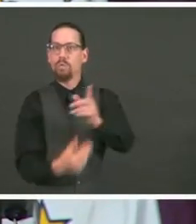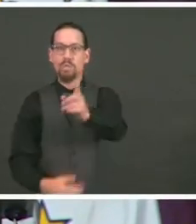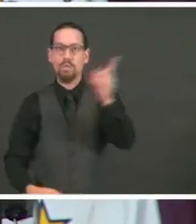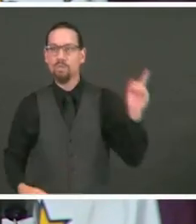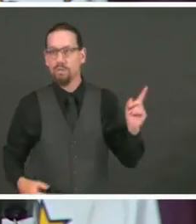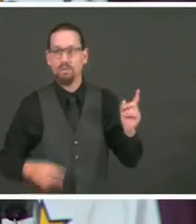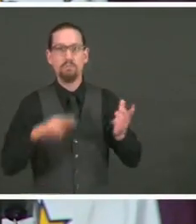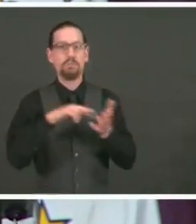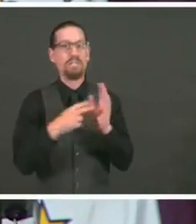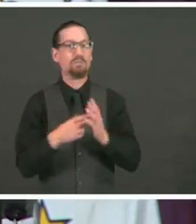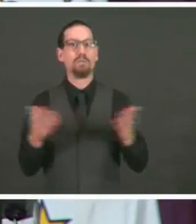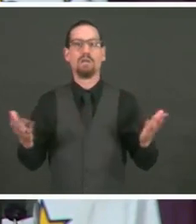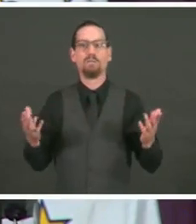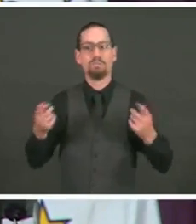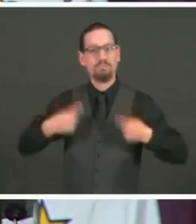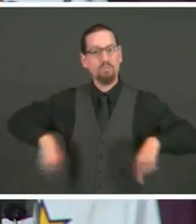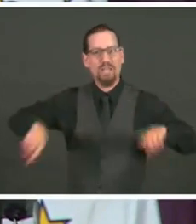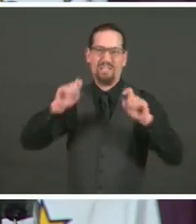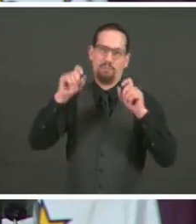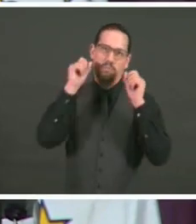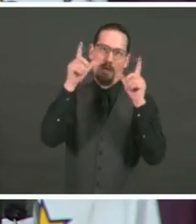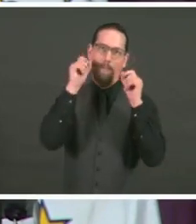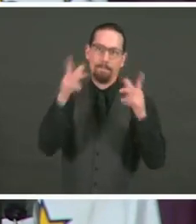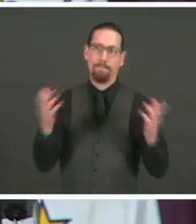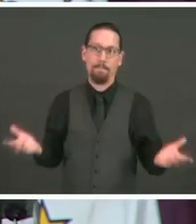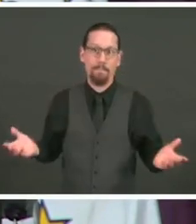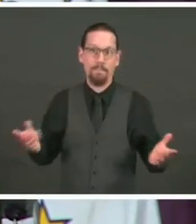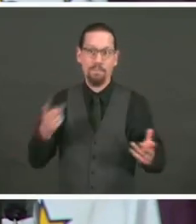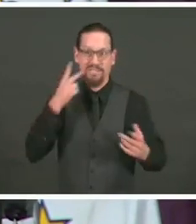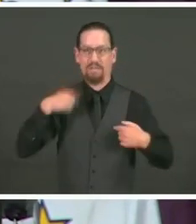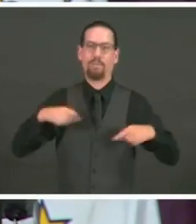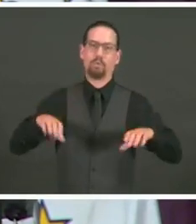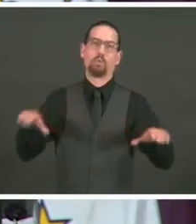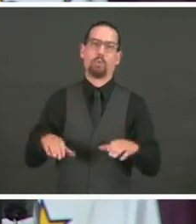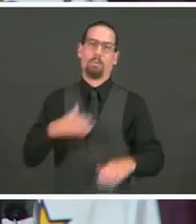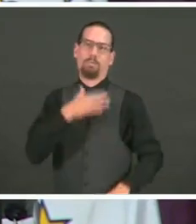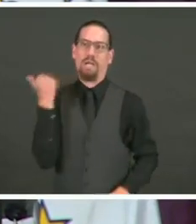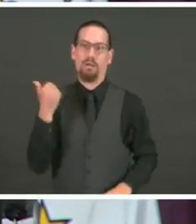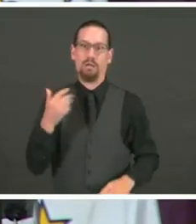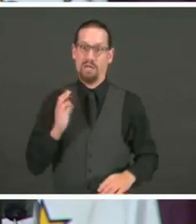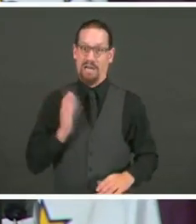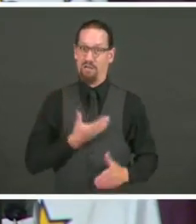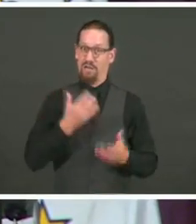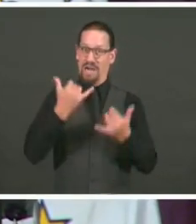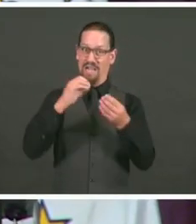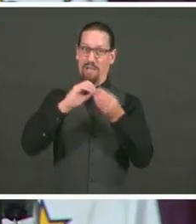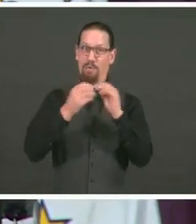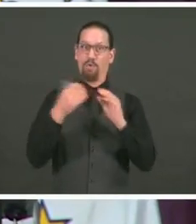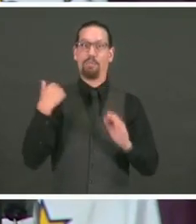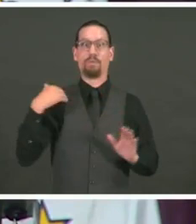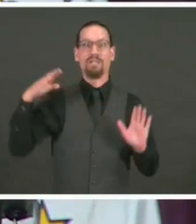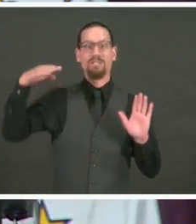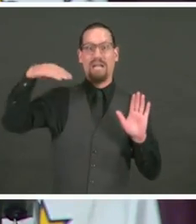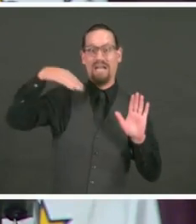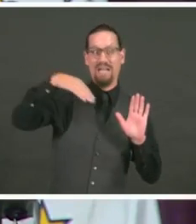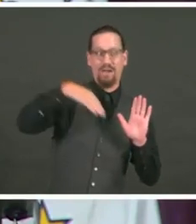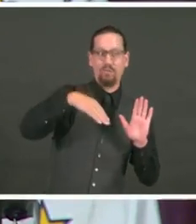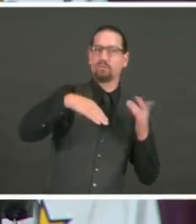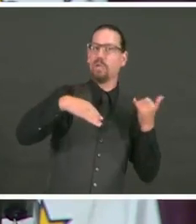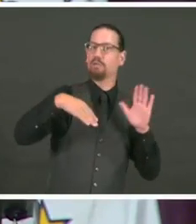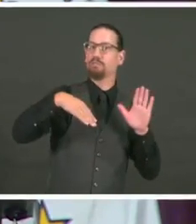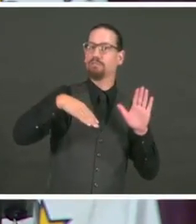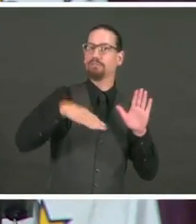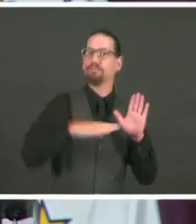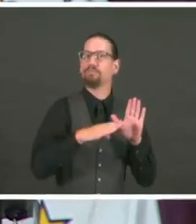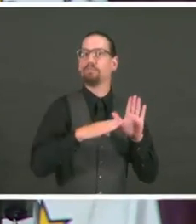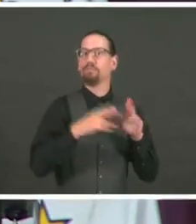that we need to do better. Our numbers are creeping up, there's no doubt about it, and we could be doing better with our social distancing